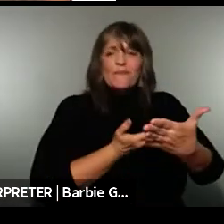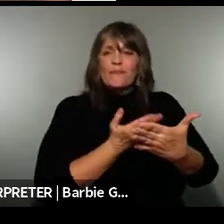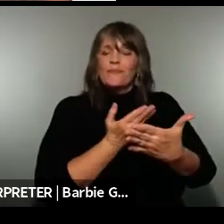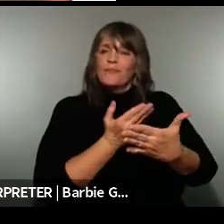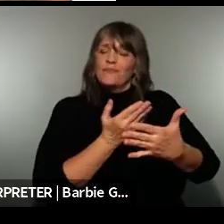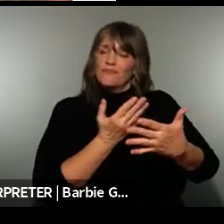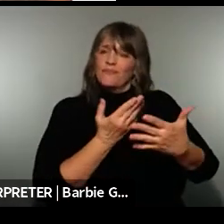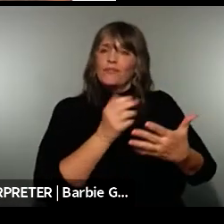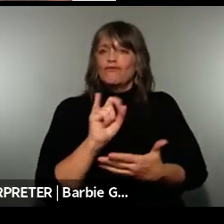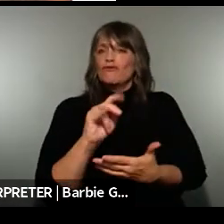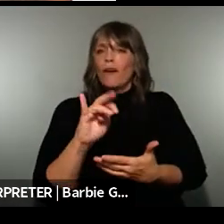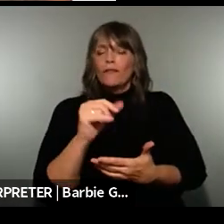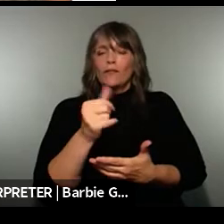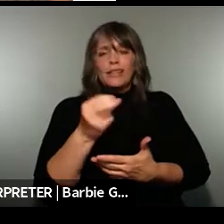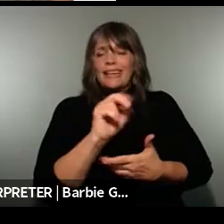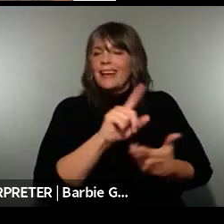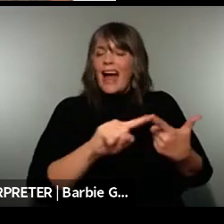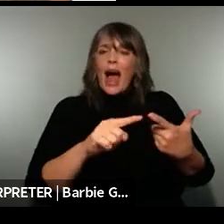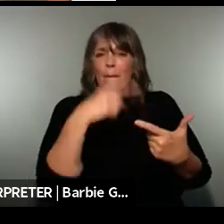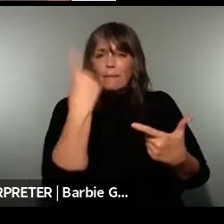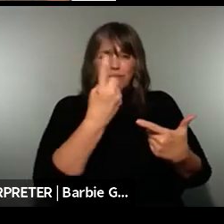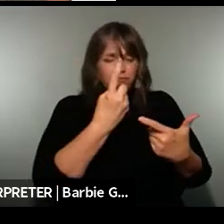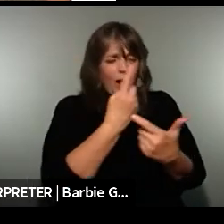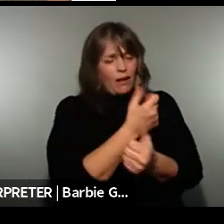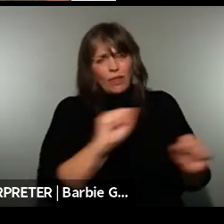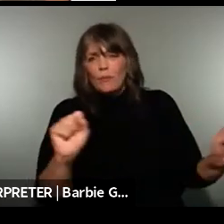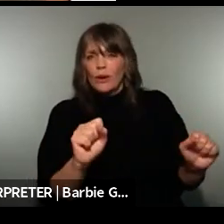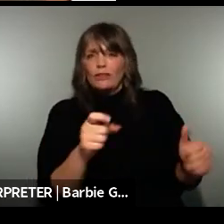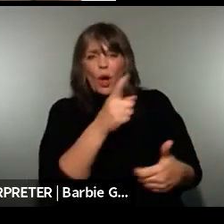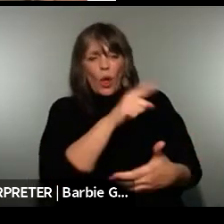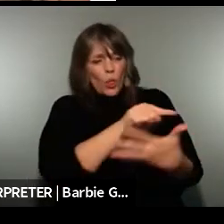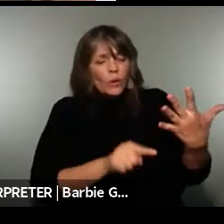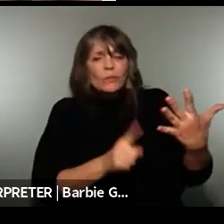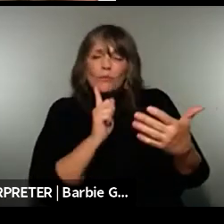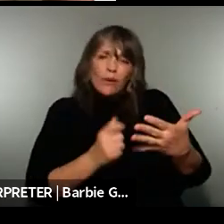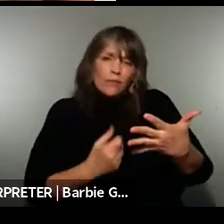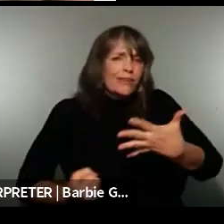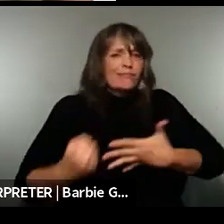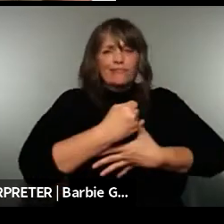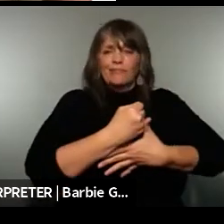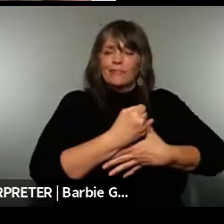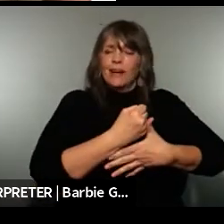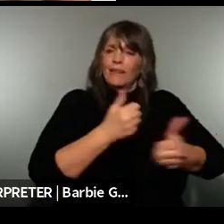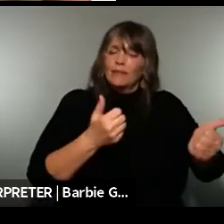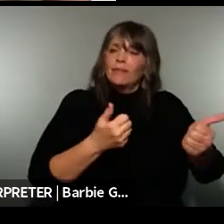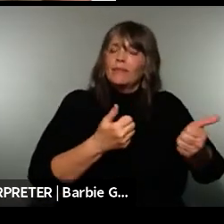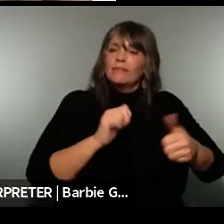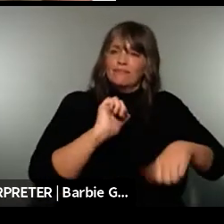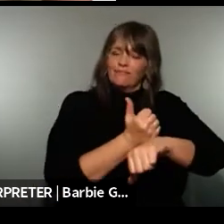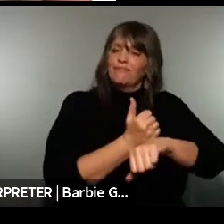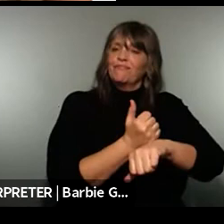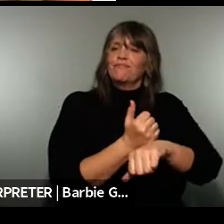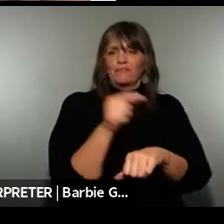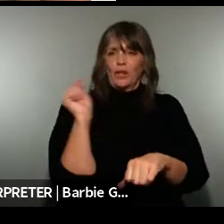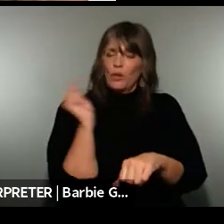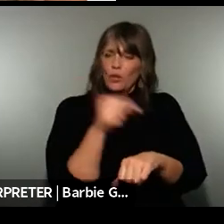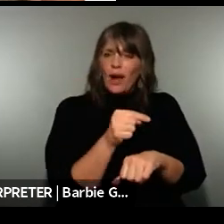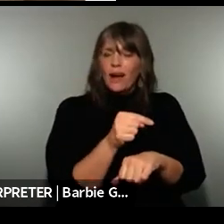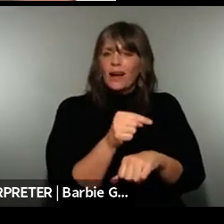because these are, and centering the people who have been on the front lines of climate change for 500 years, which again are in Black and Indigenous